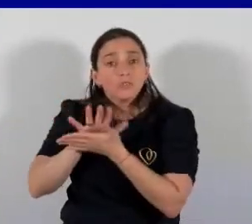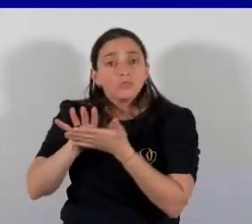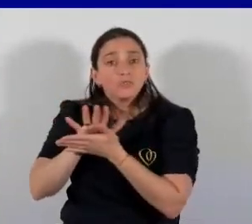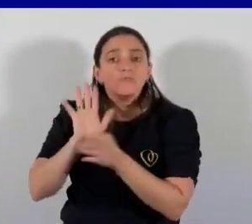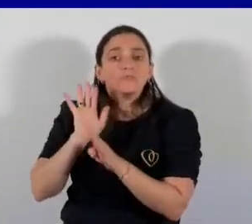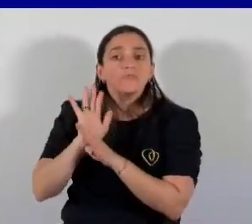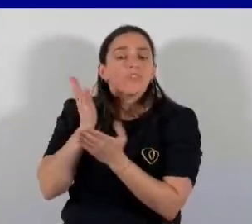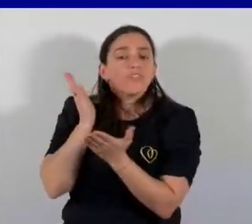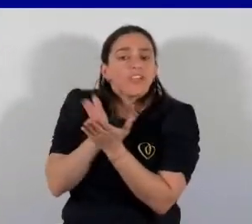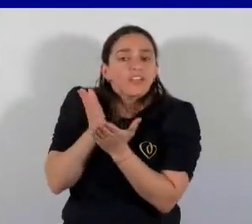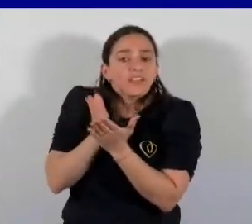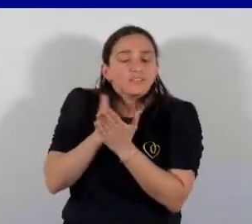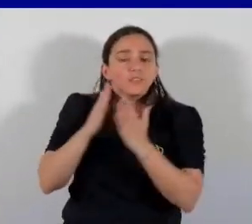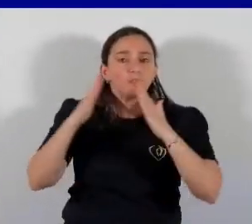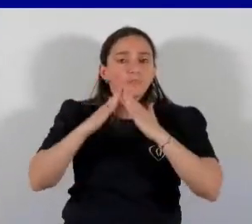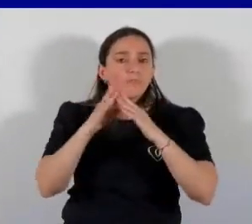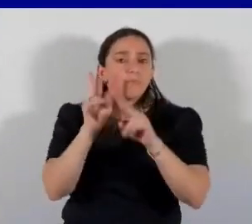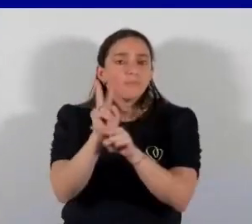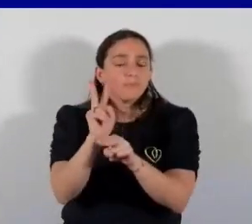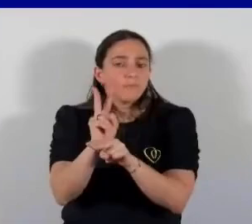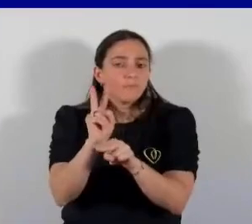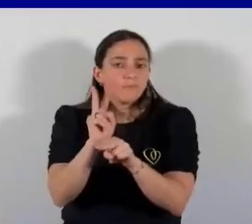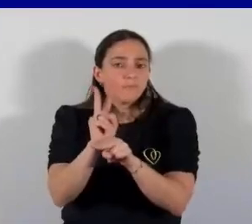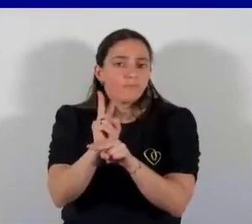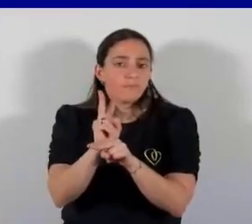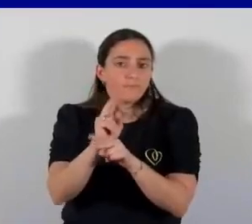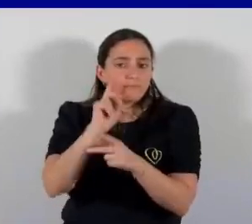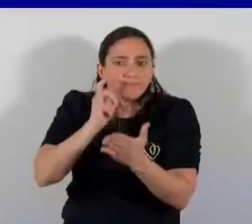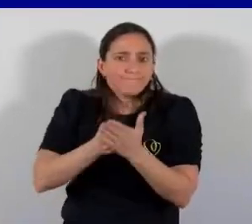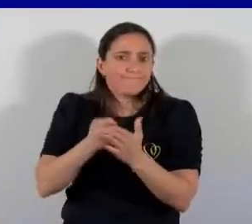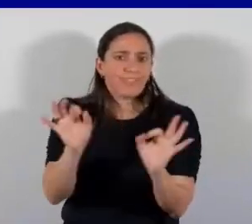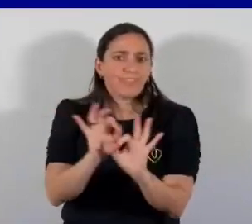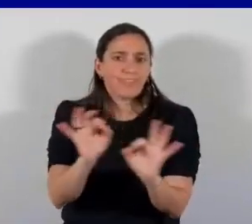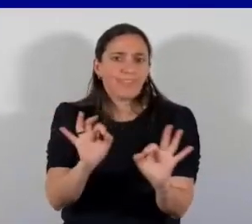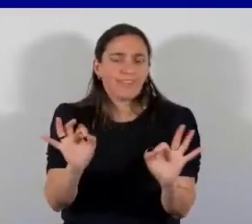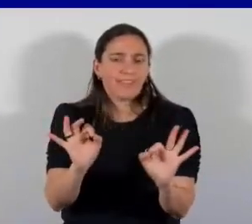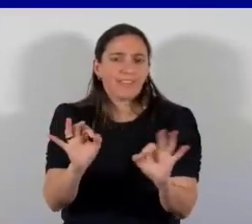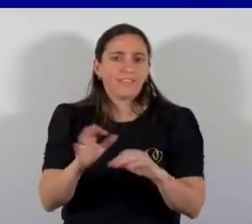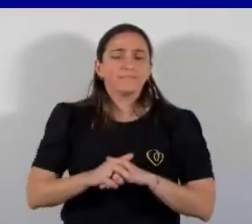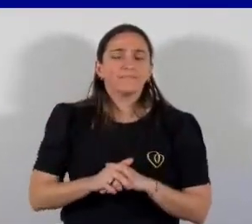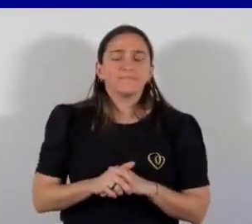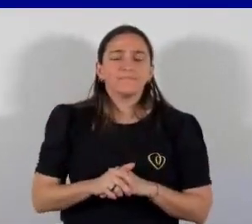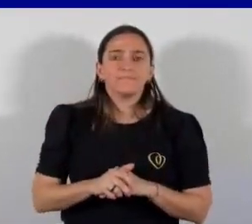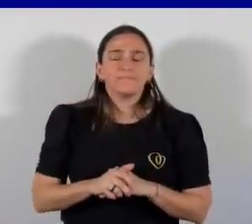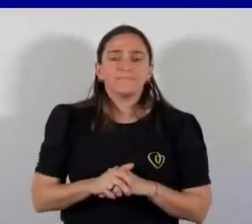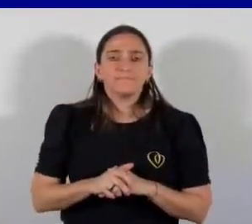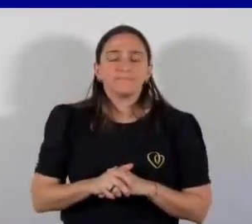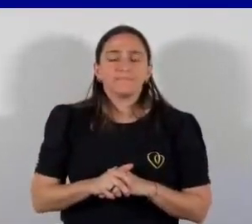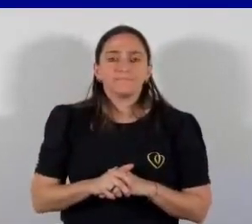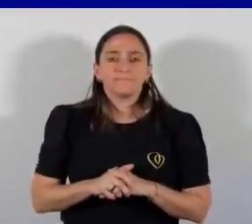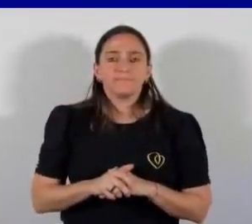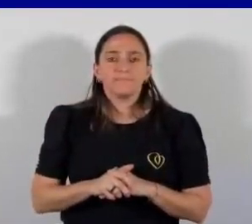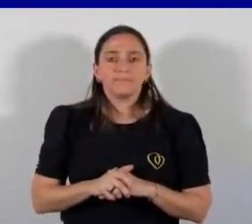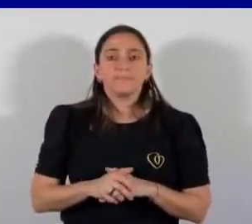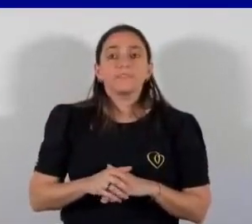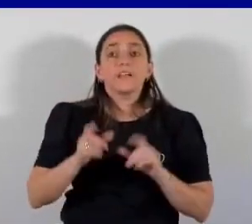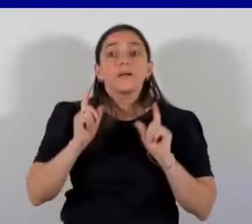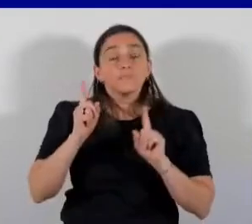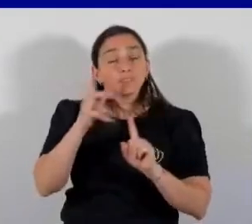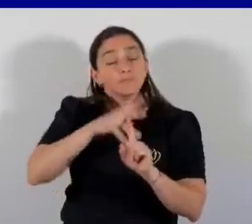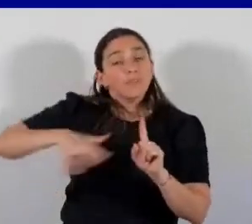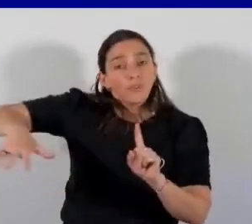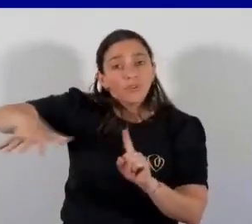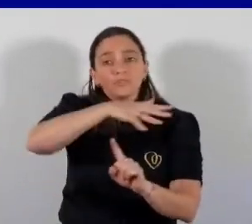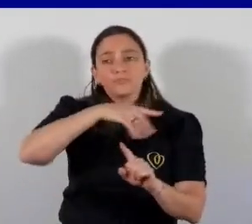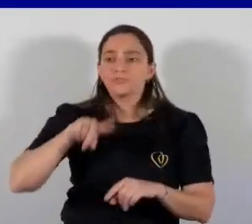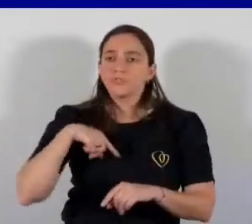derechos de propiedad. and that was also done without violating property rights. Es más, en ese contexto donde In